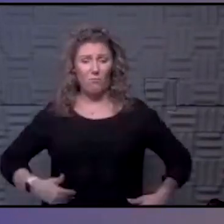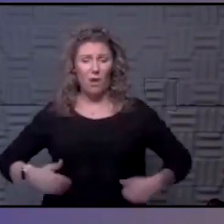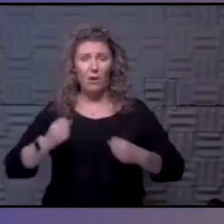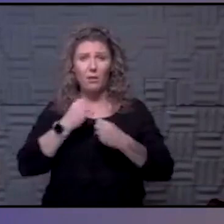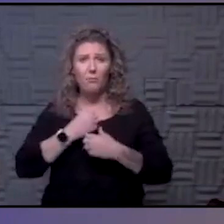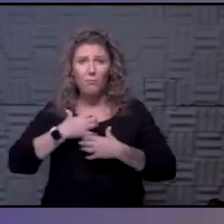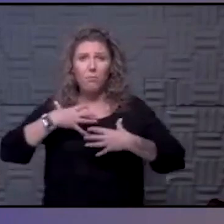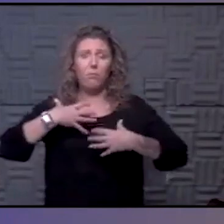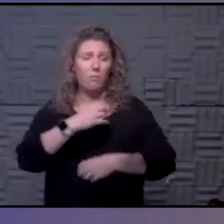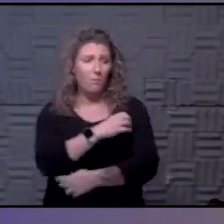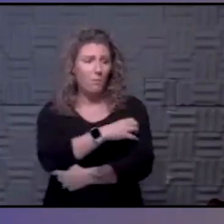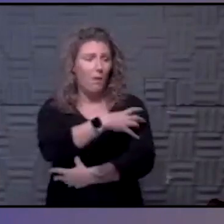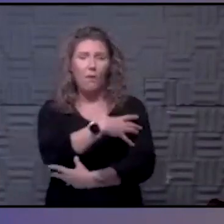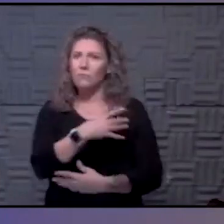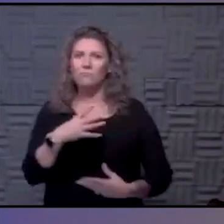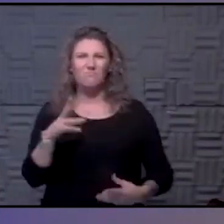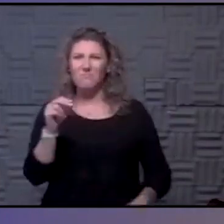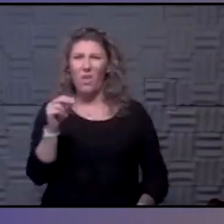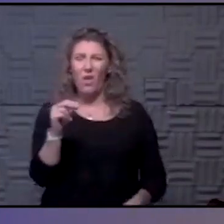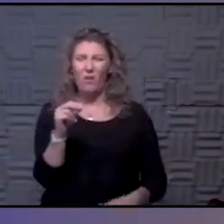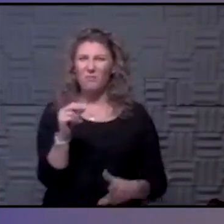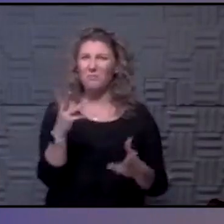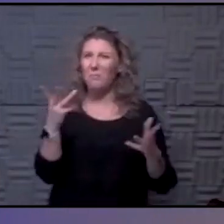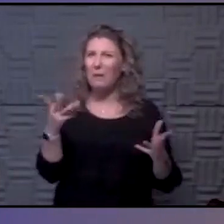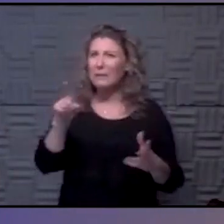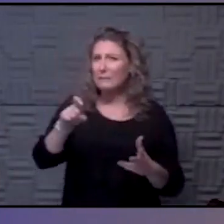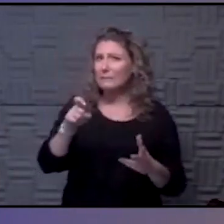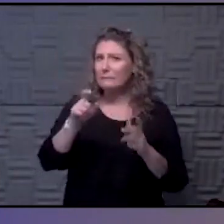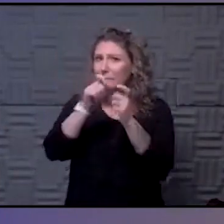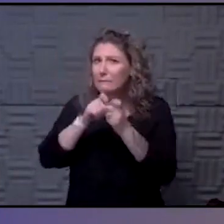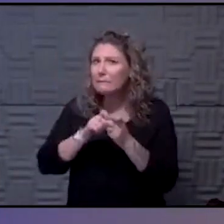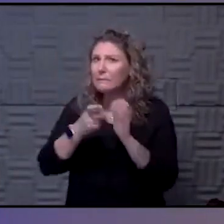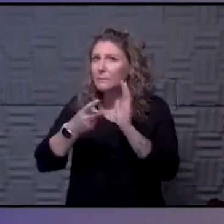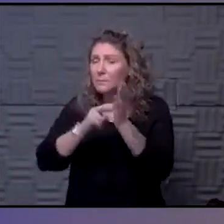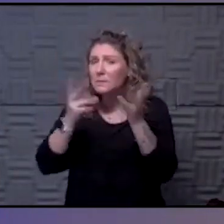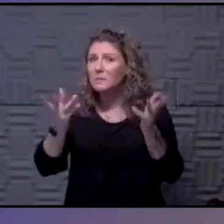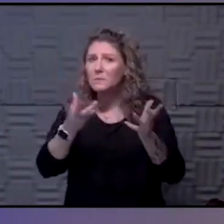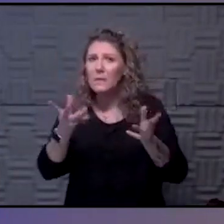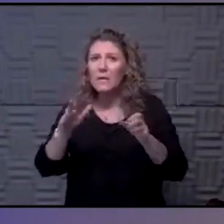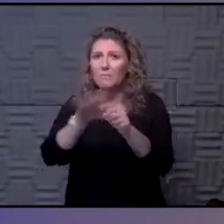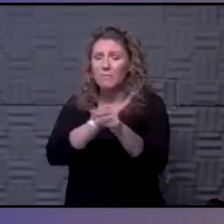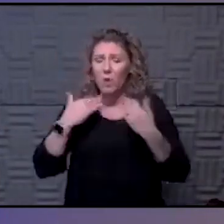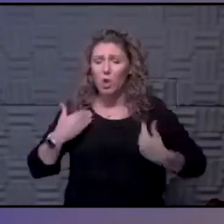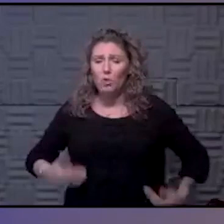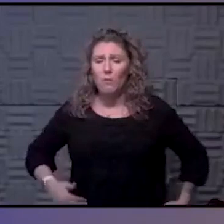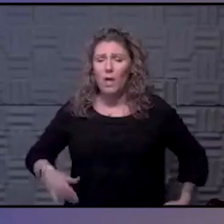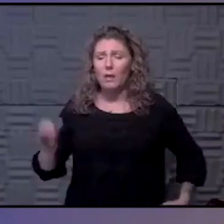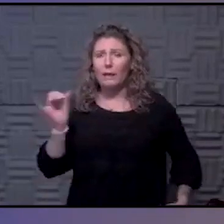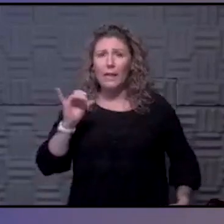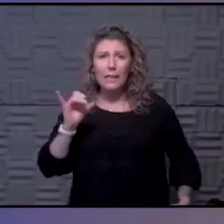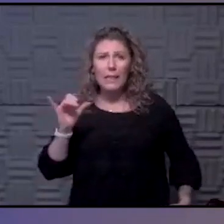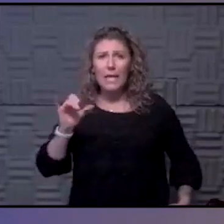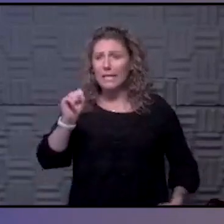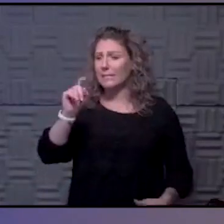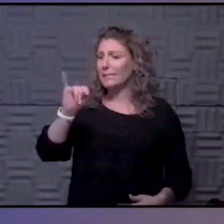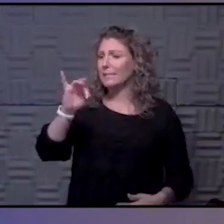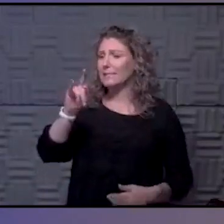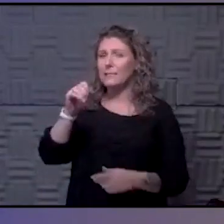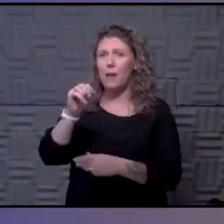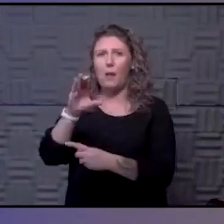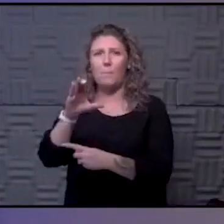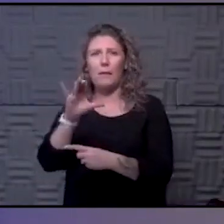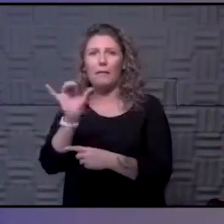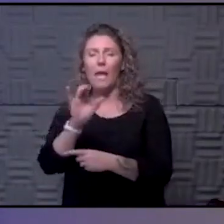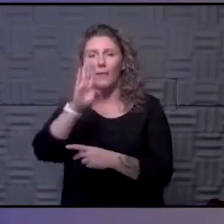I'd also kind of want details on what that means. Is it full body inflammation, meaning you're having systemic symptoms like fever